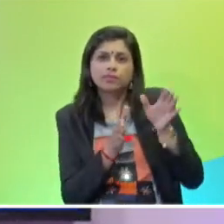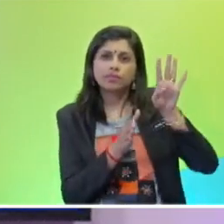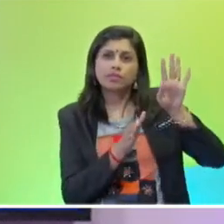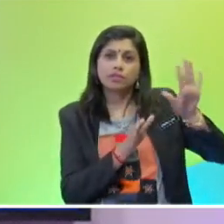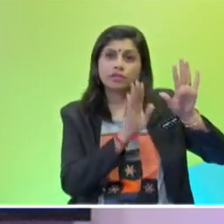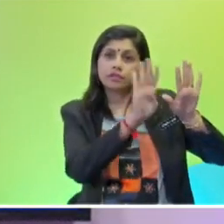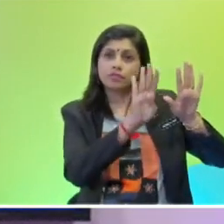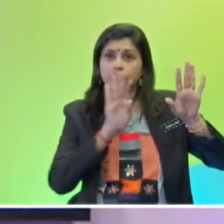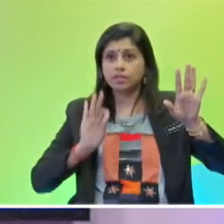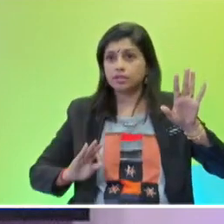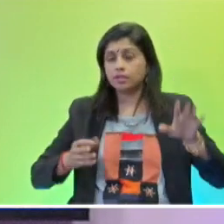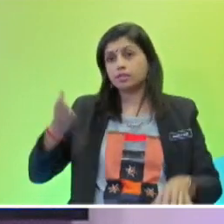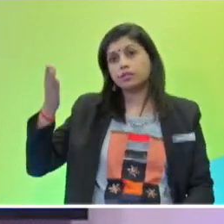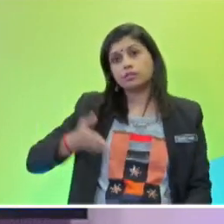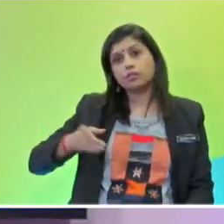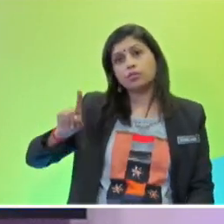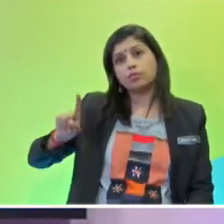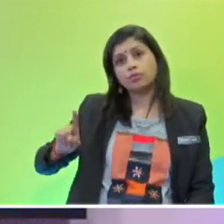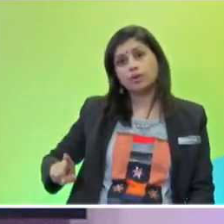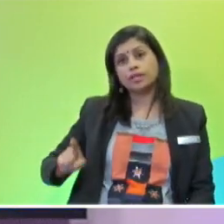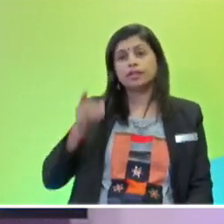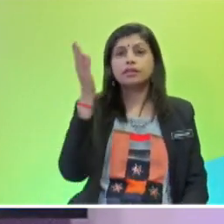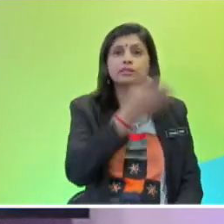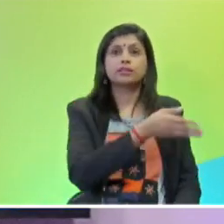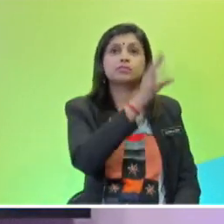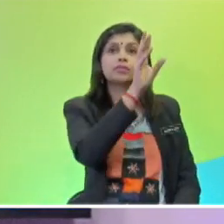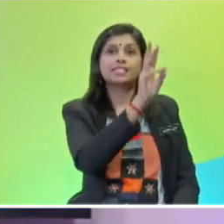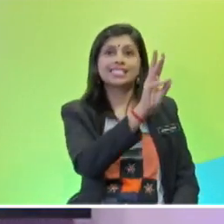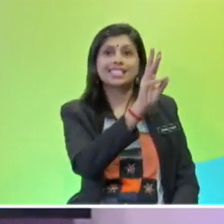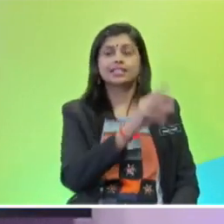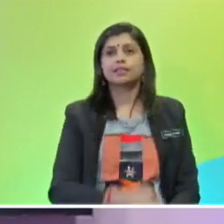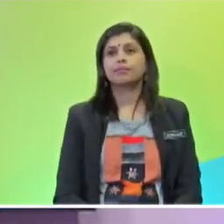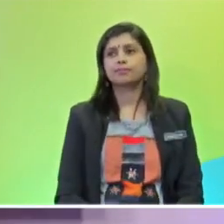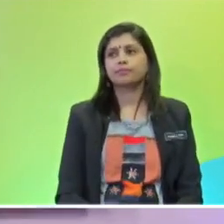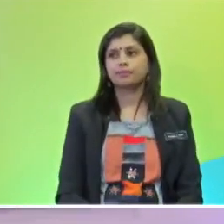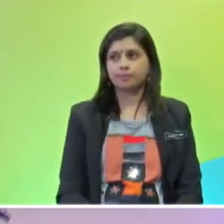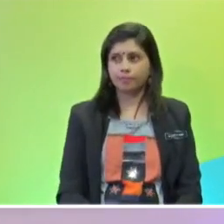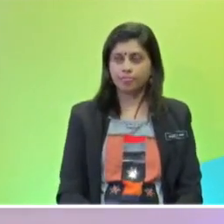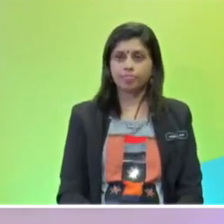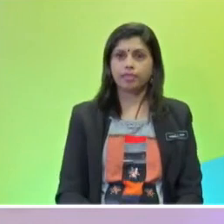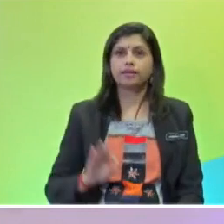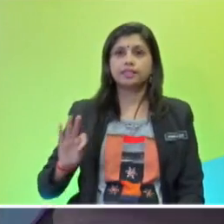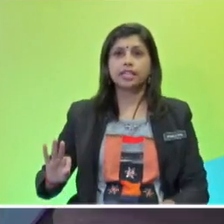and 9. yes. So I can Because- scratch this out. This becomes 6 and 9 becomes Yes, because 1. both numbers